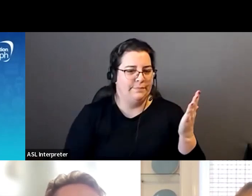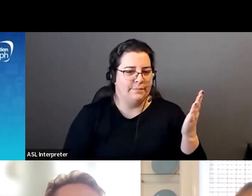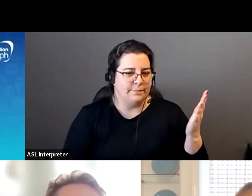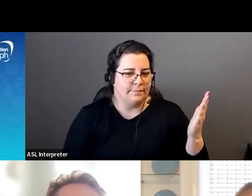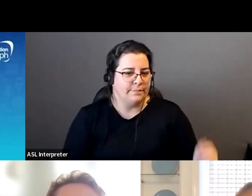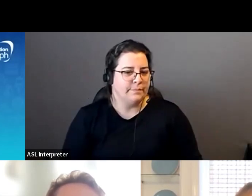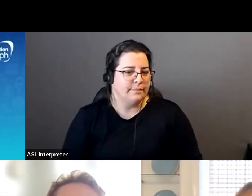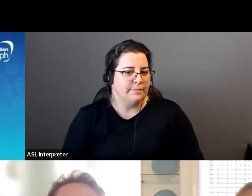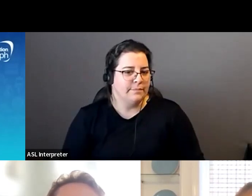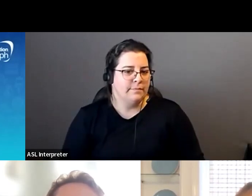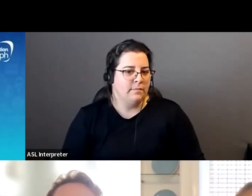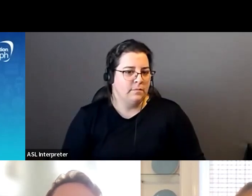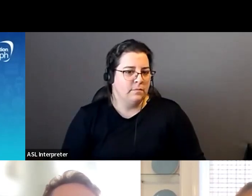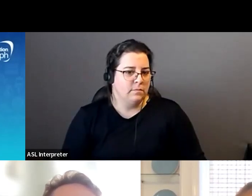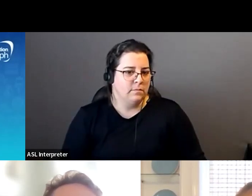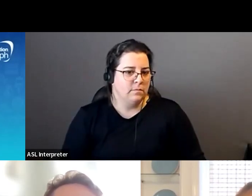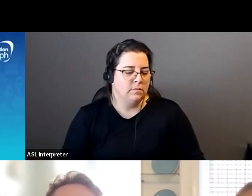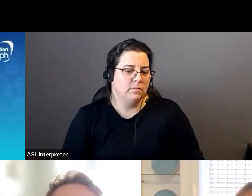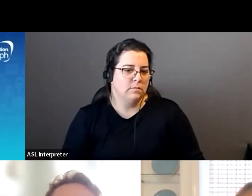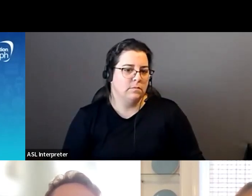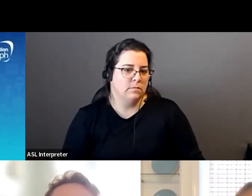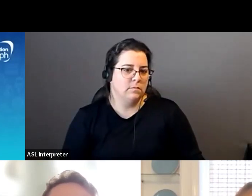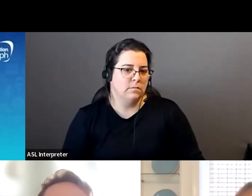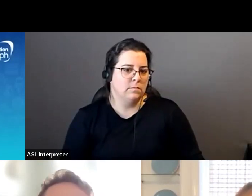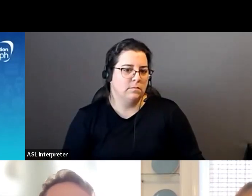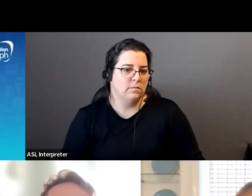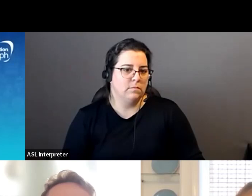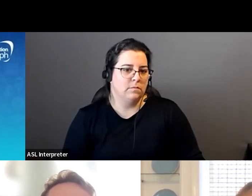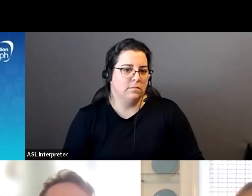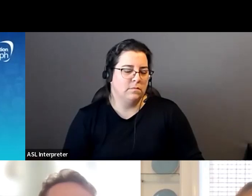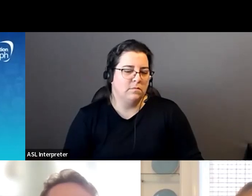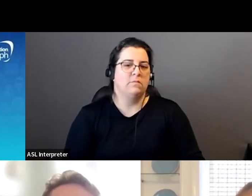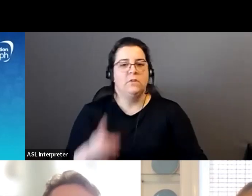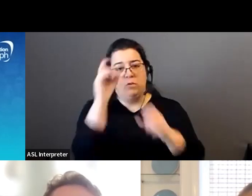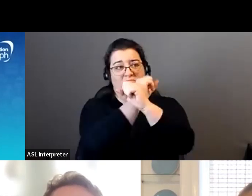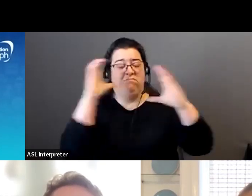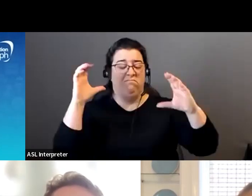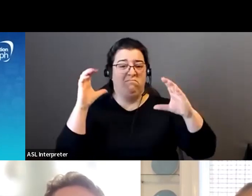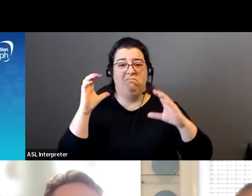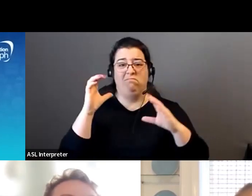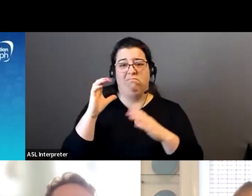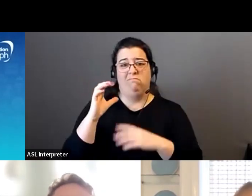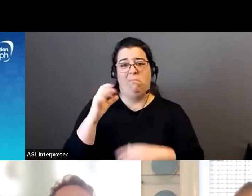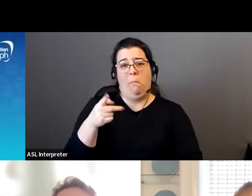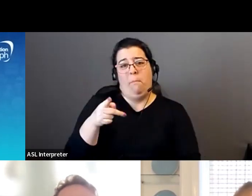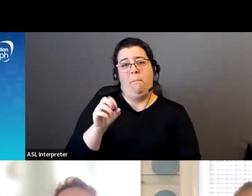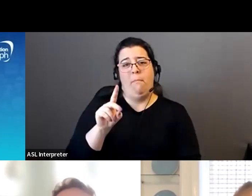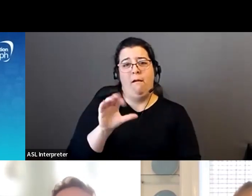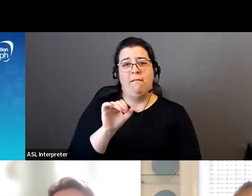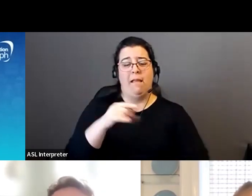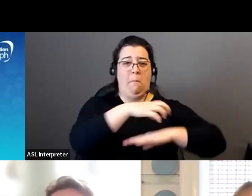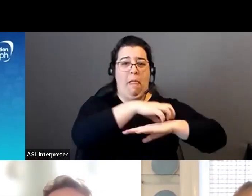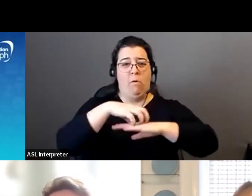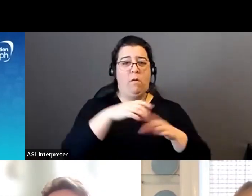you have a platform that you believe works better than others, or is it kind of like, if you it all depends where your audience is. Like